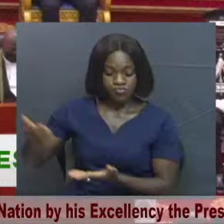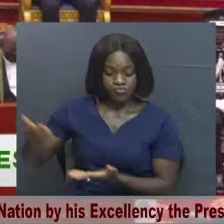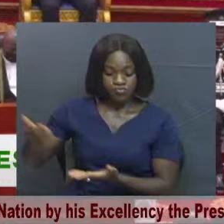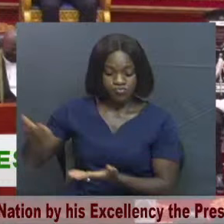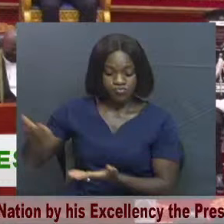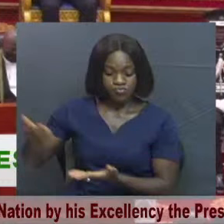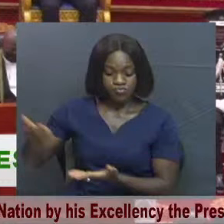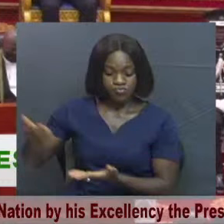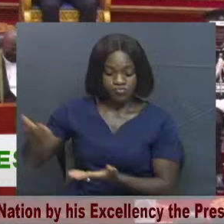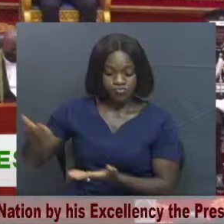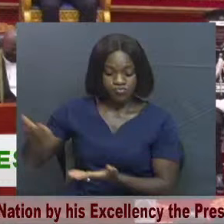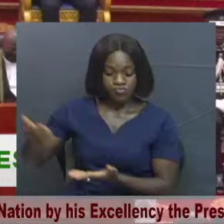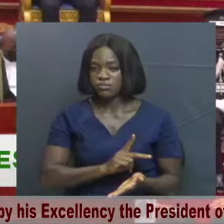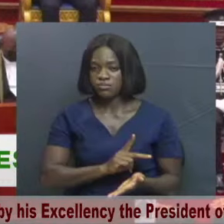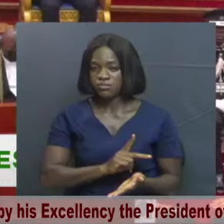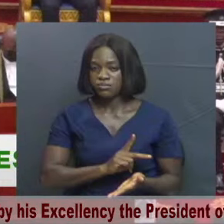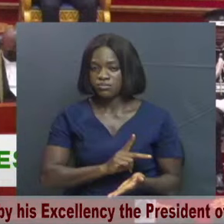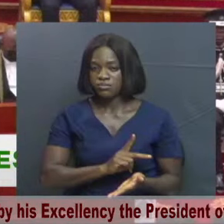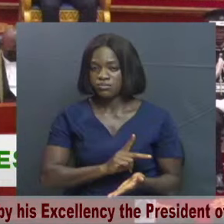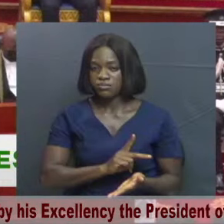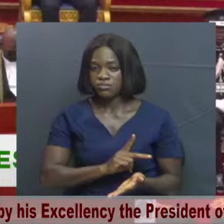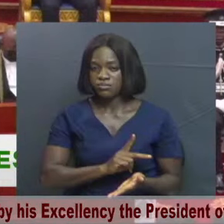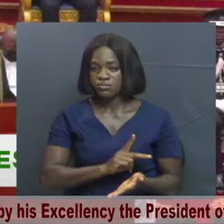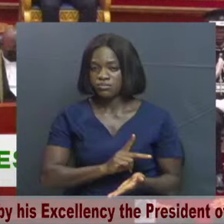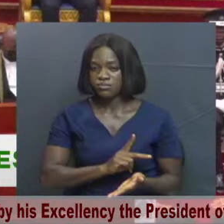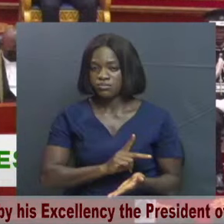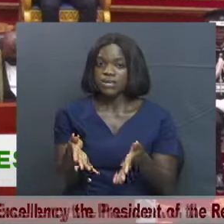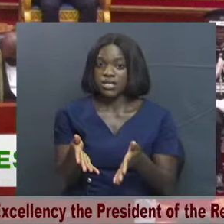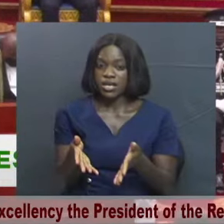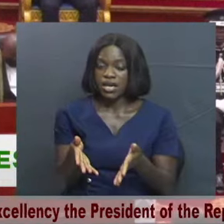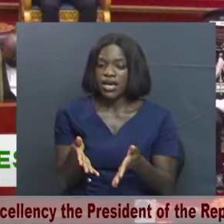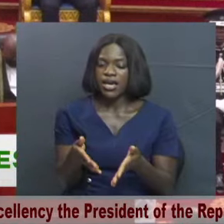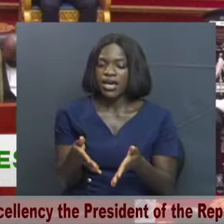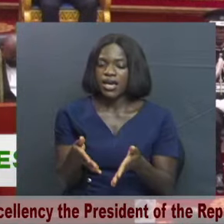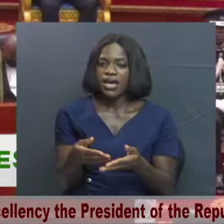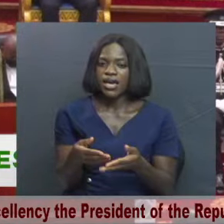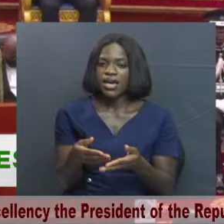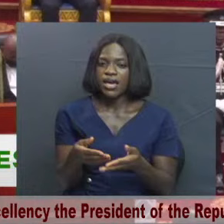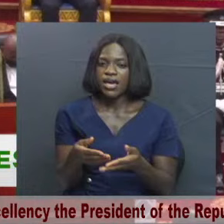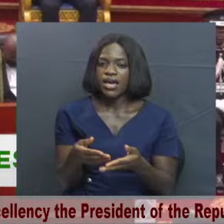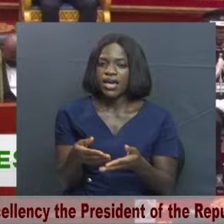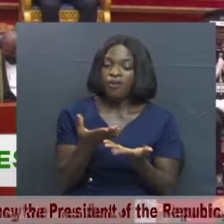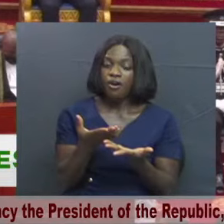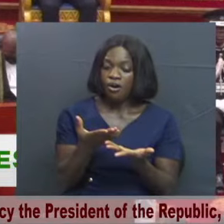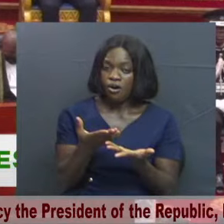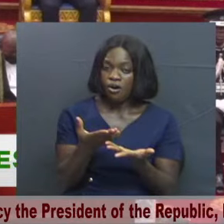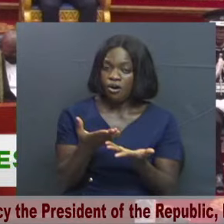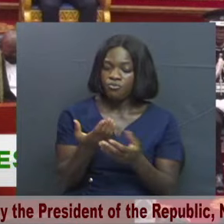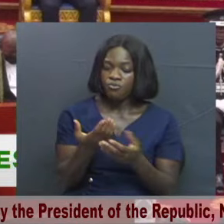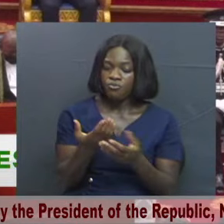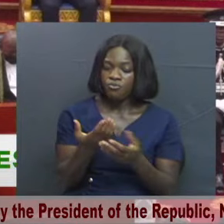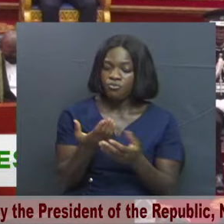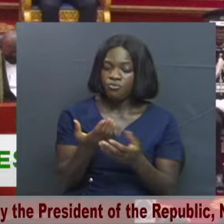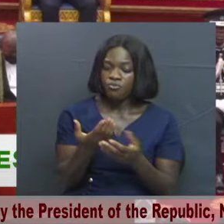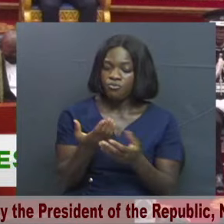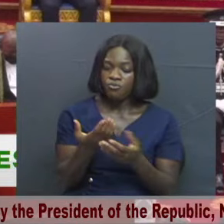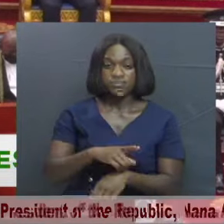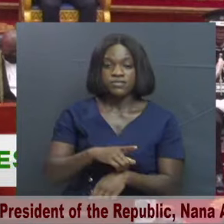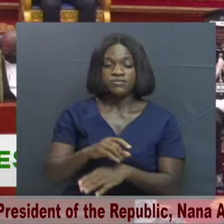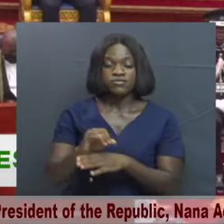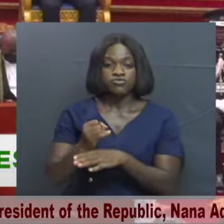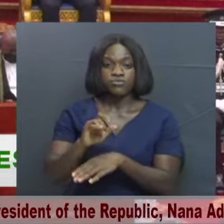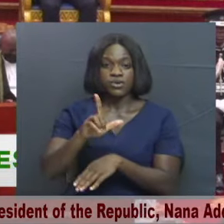house at this first meeting of this session of parliament a legislative instrument to prohibit the export of